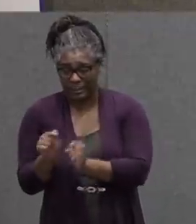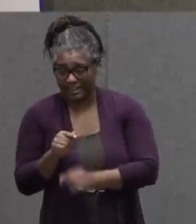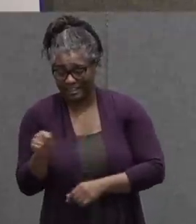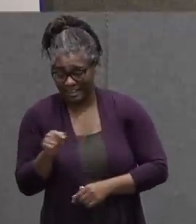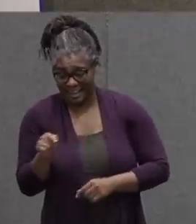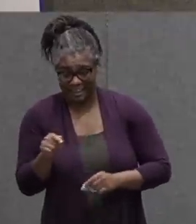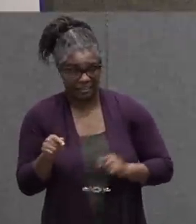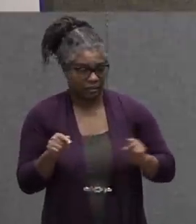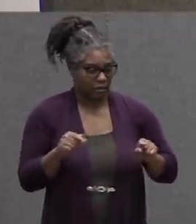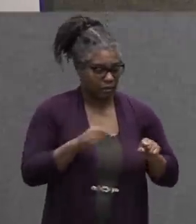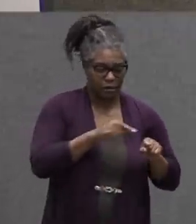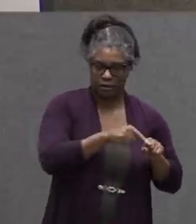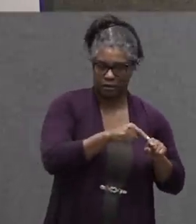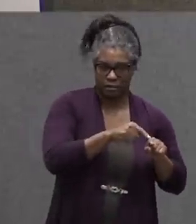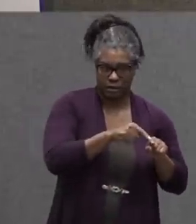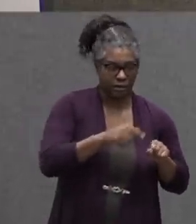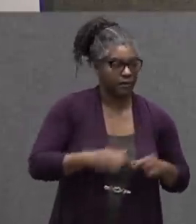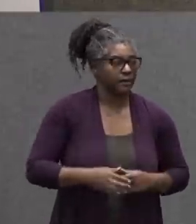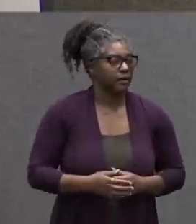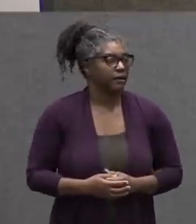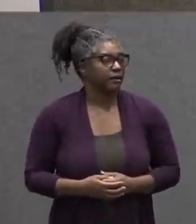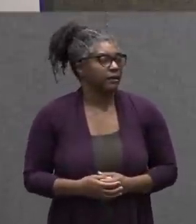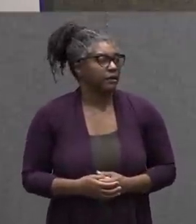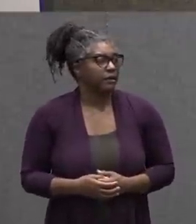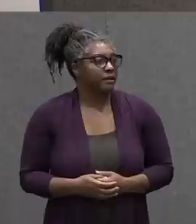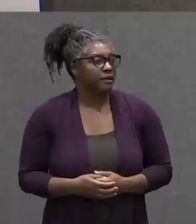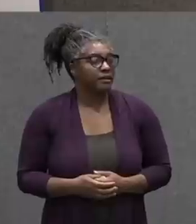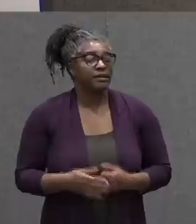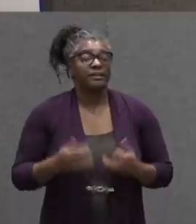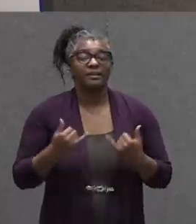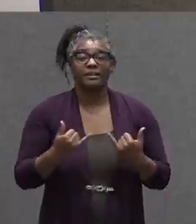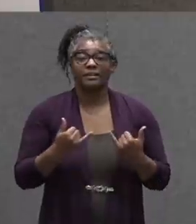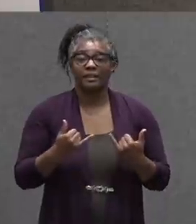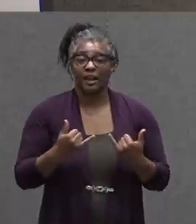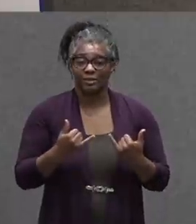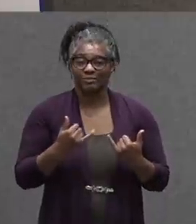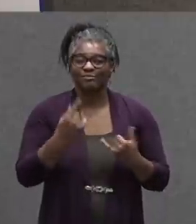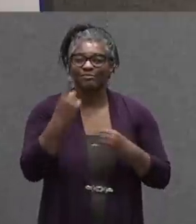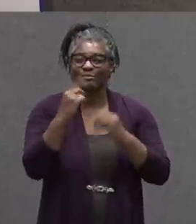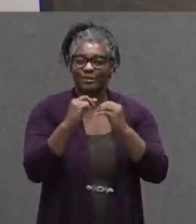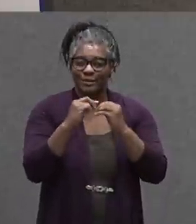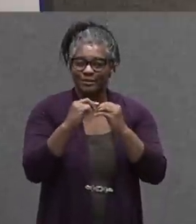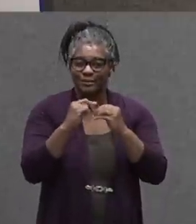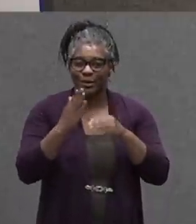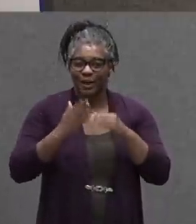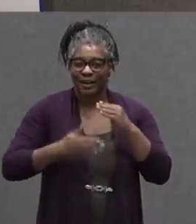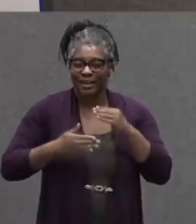J-U-M-P. Okay, let's try one more with an ending blend. Ready?